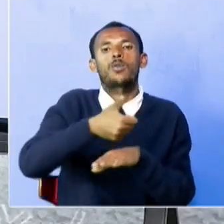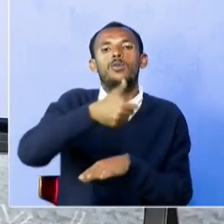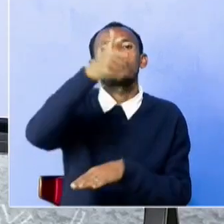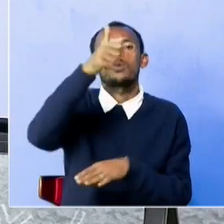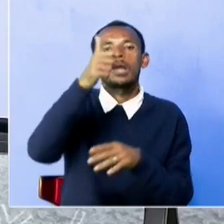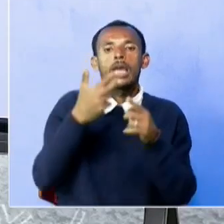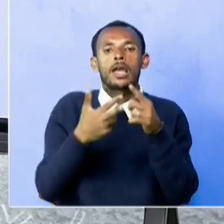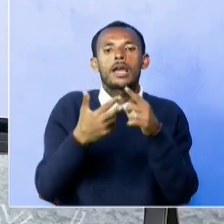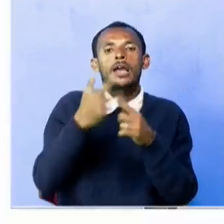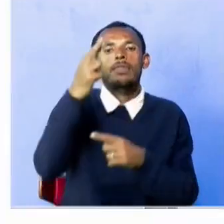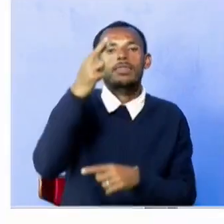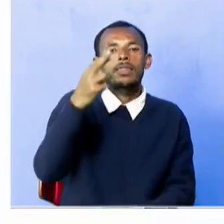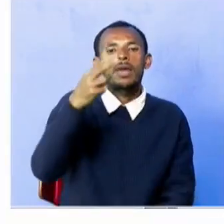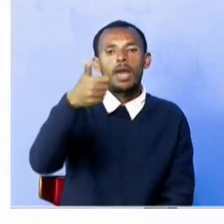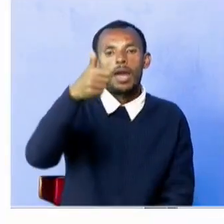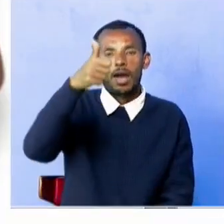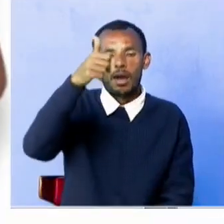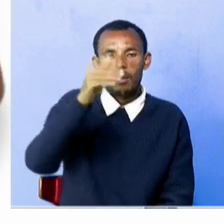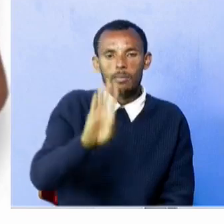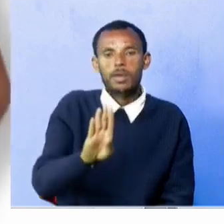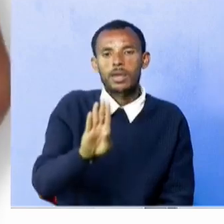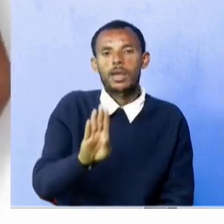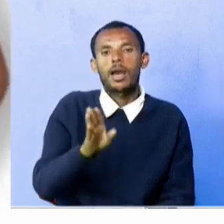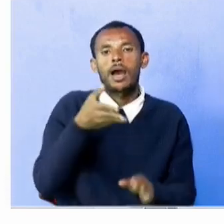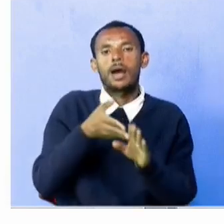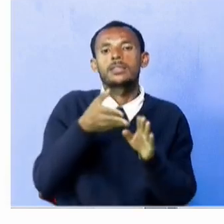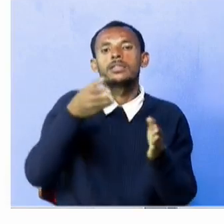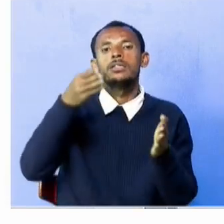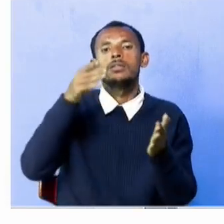cuts AB or the hypotenuse at some point D.